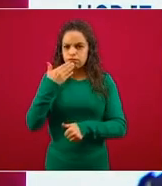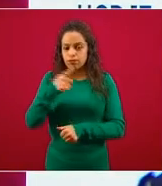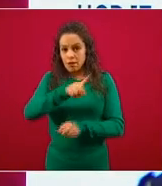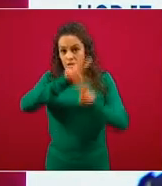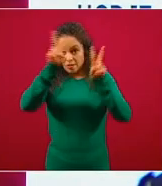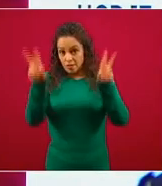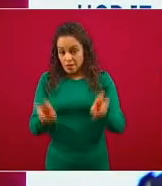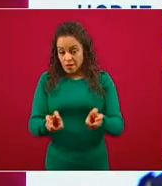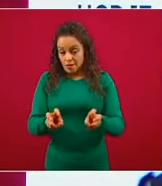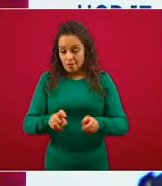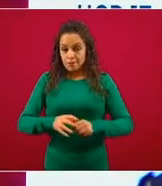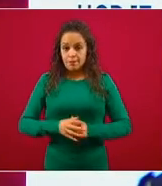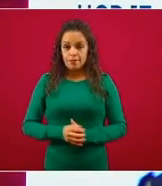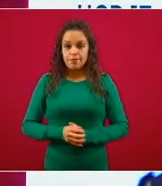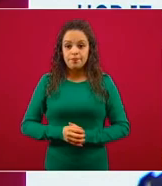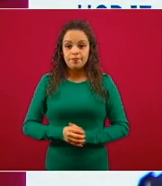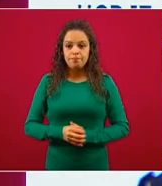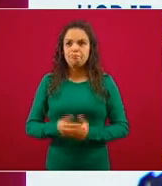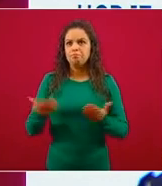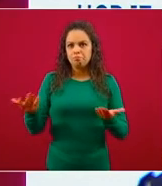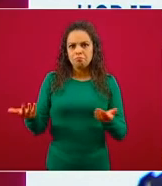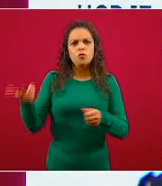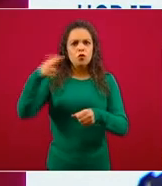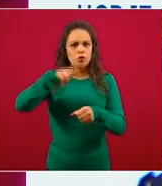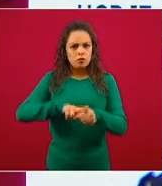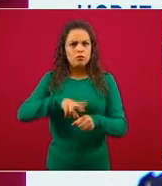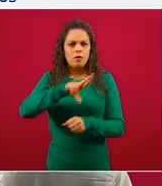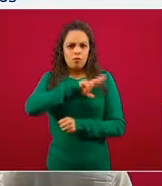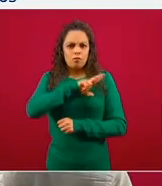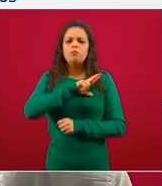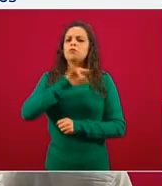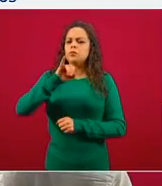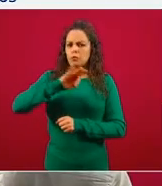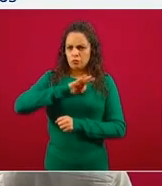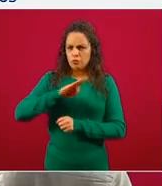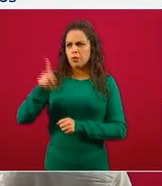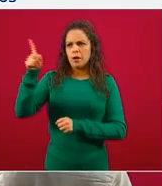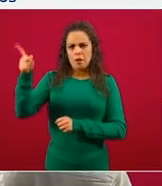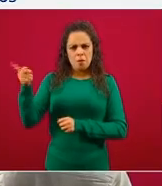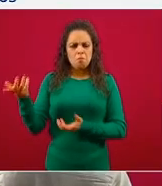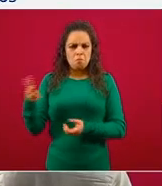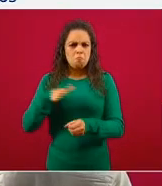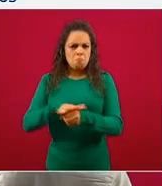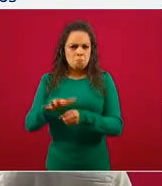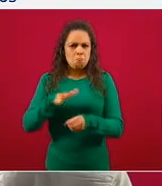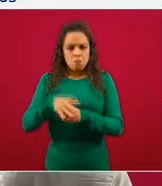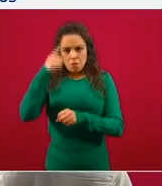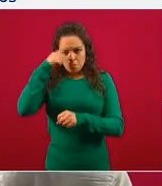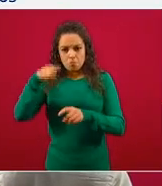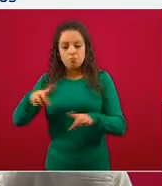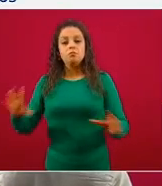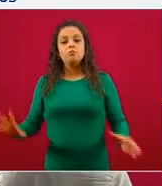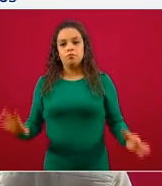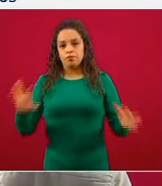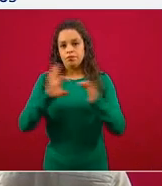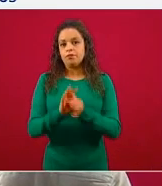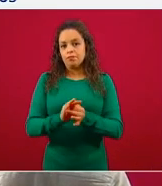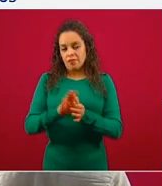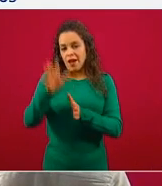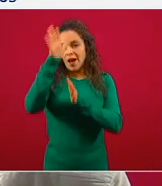is all part of the agreement that was reached from several weeks ago between the public sector and